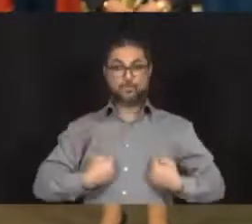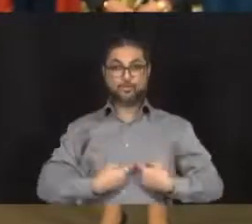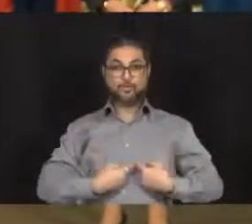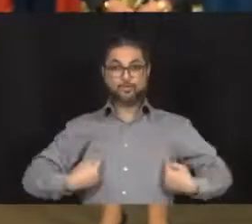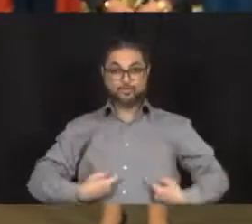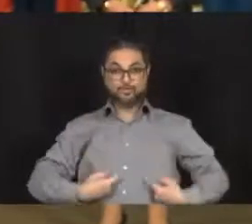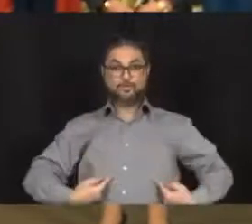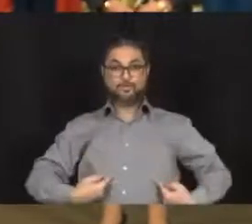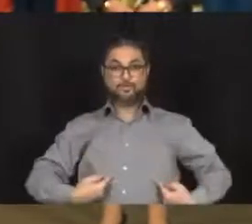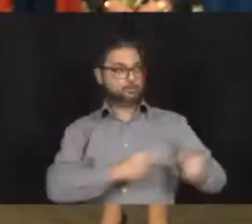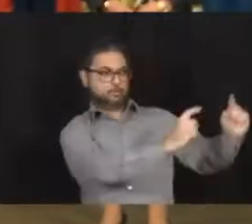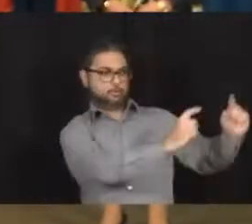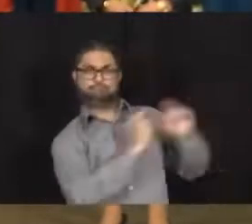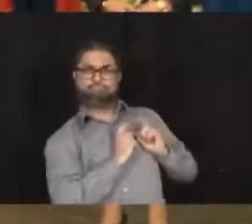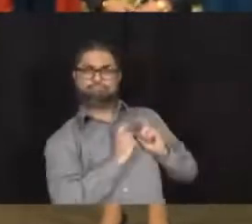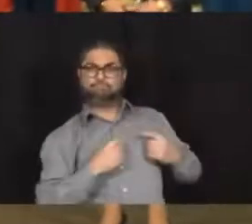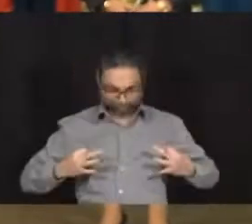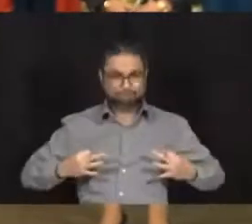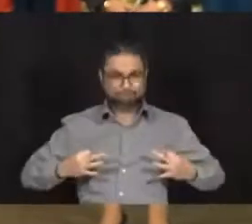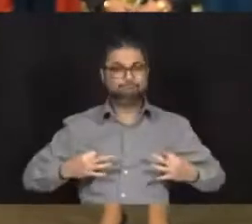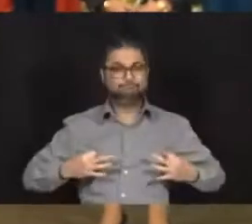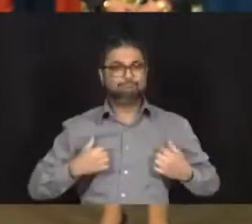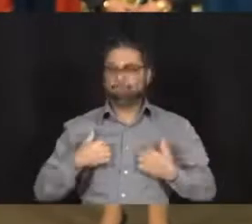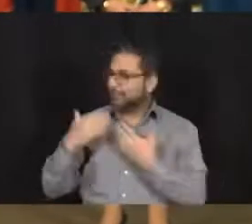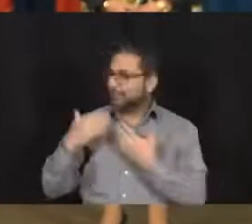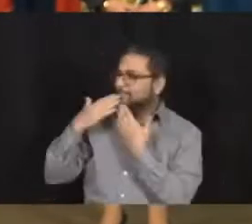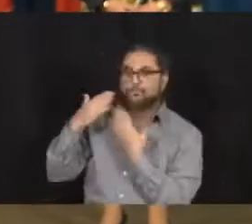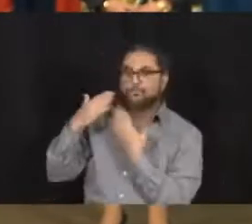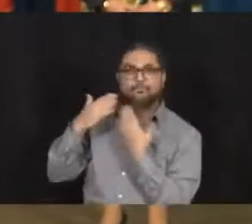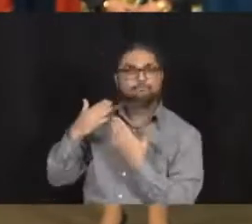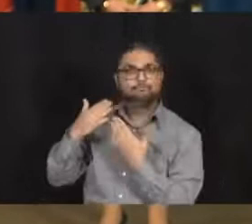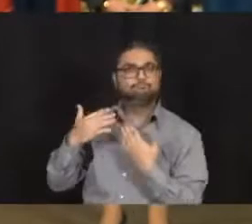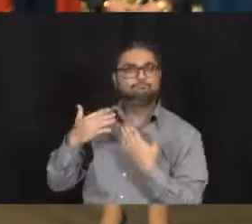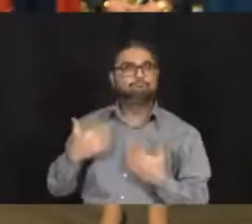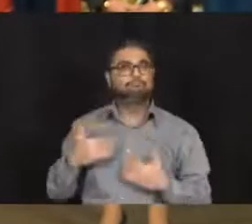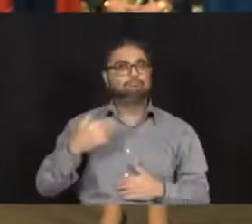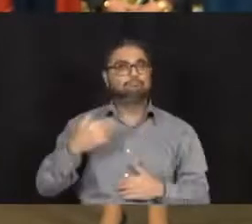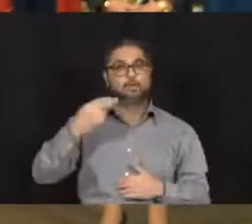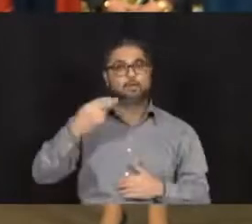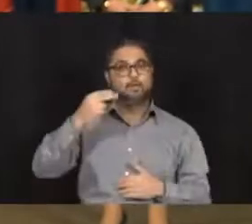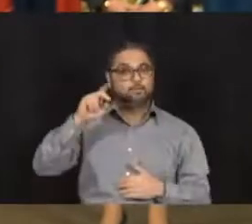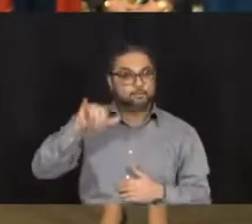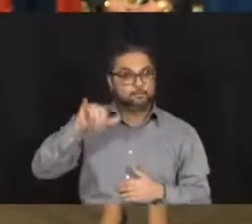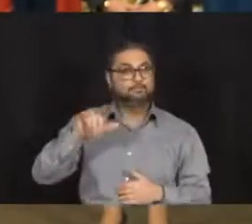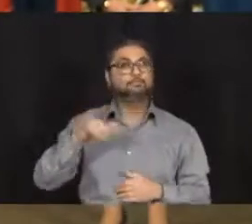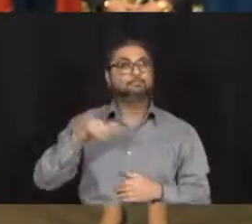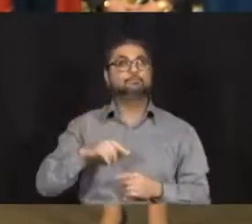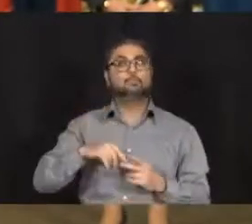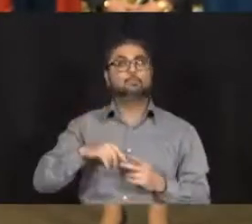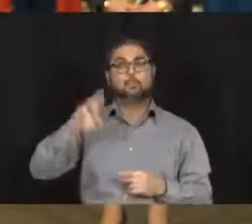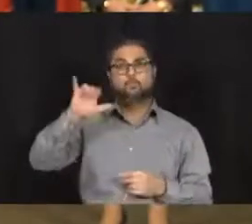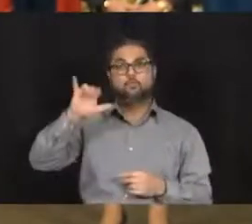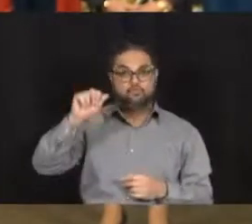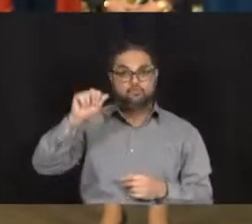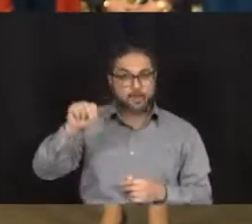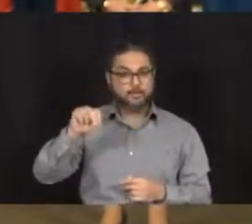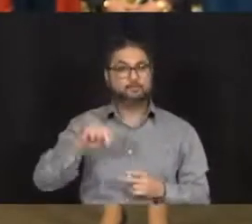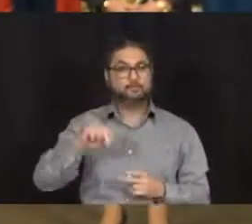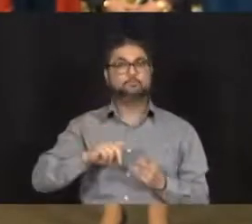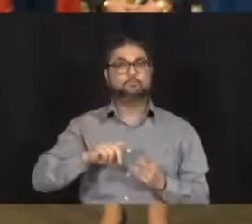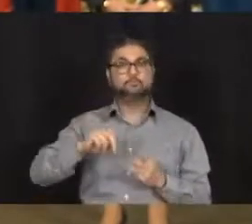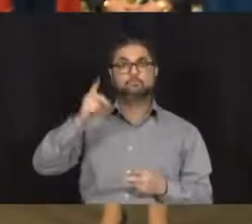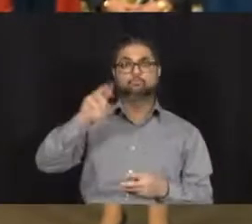Yoda. That's part of Haley's team and Ryan's team. They're out there along with Jody and Dr. Ruby